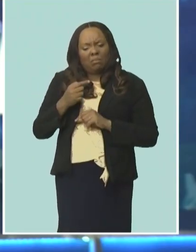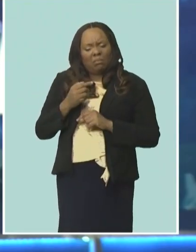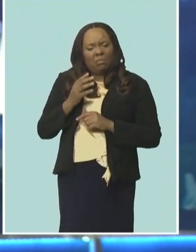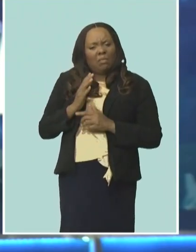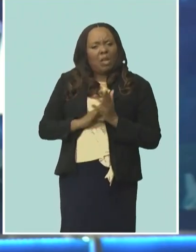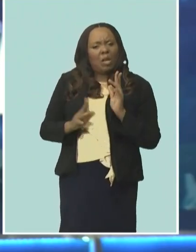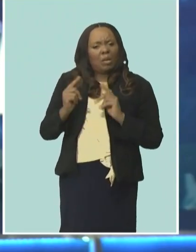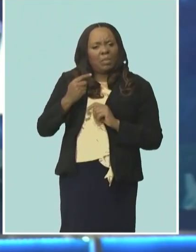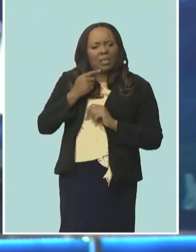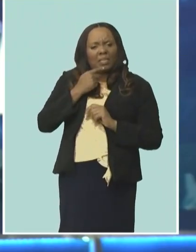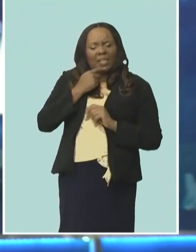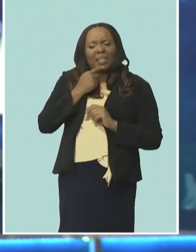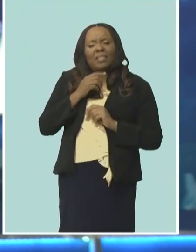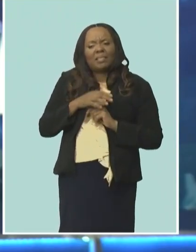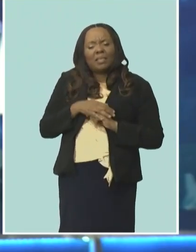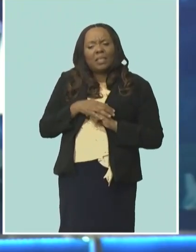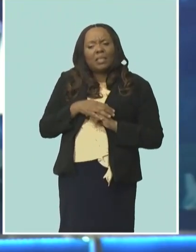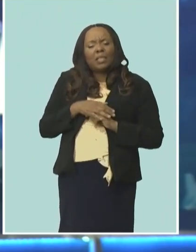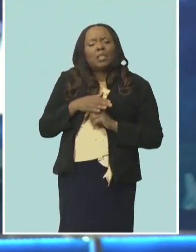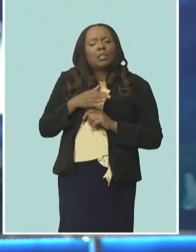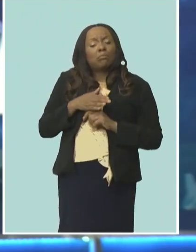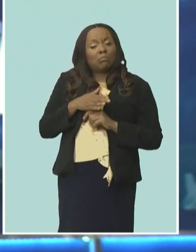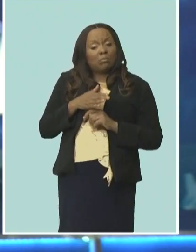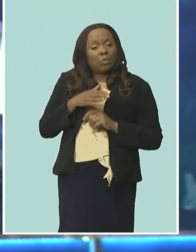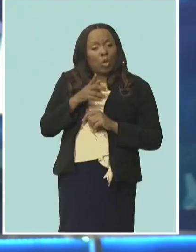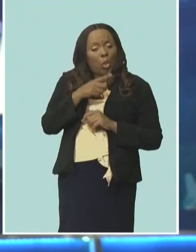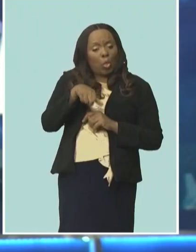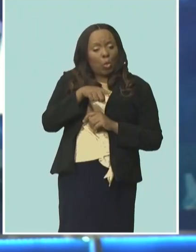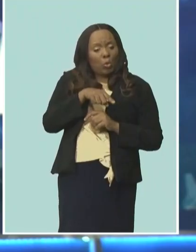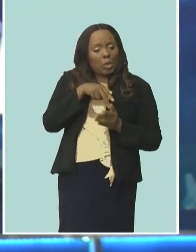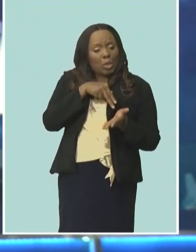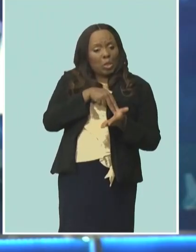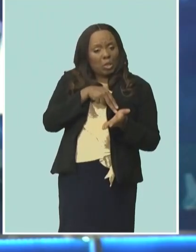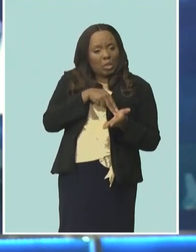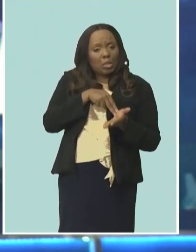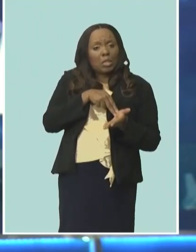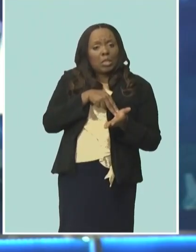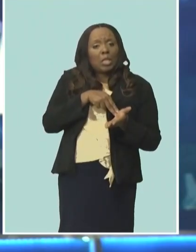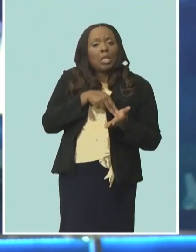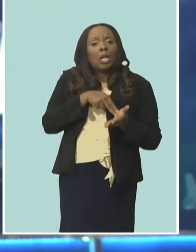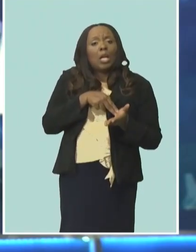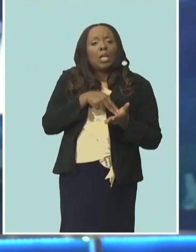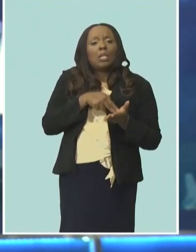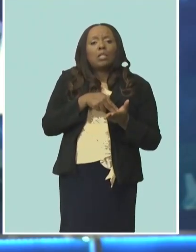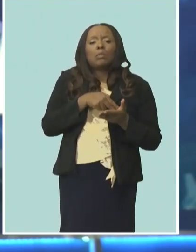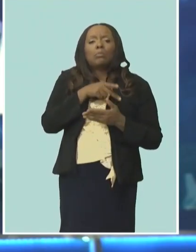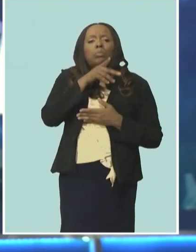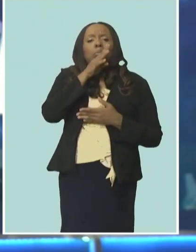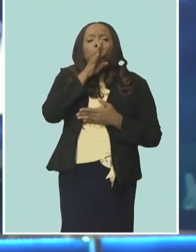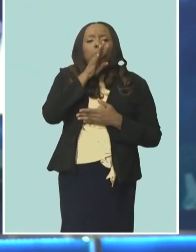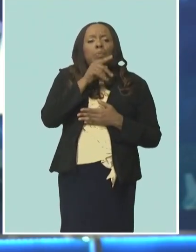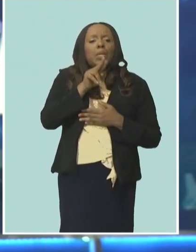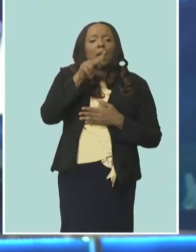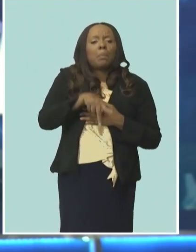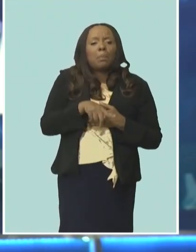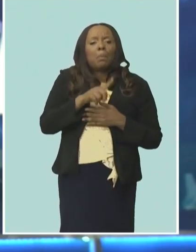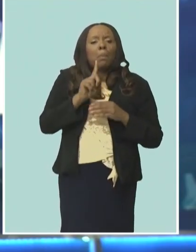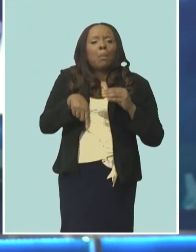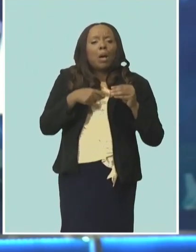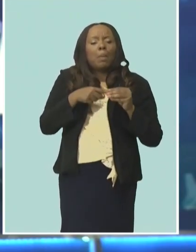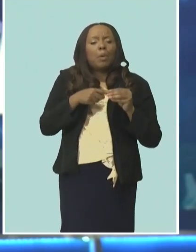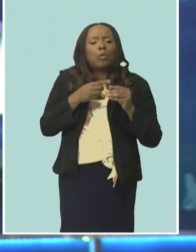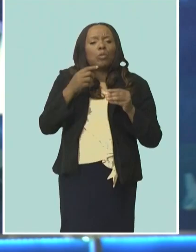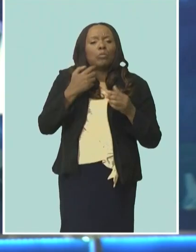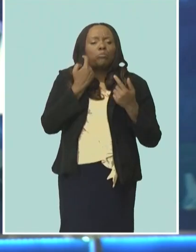the reassignments were acts of victimization, following concerns raised by nurses regarding patient allocation during the scabies